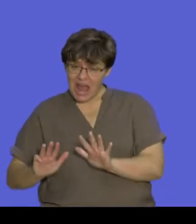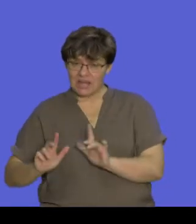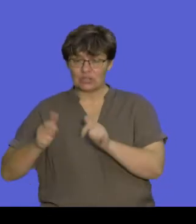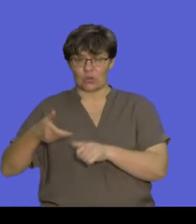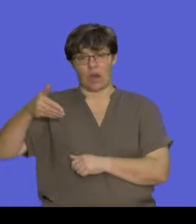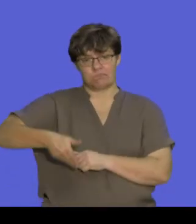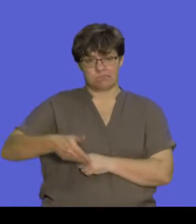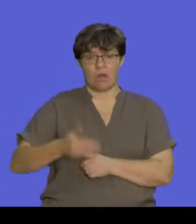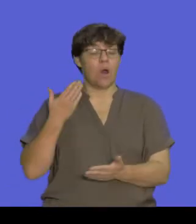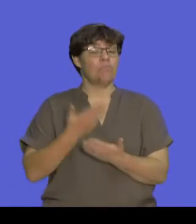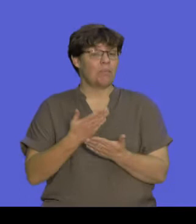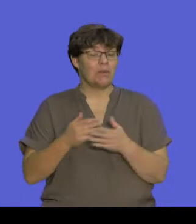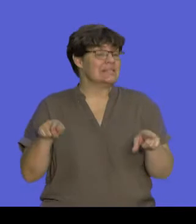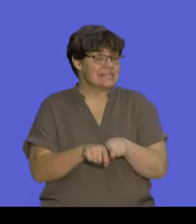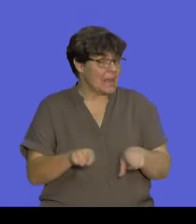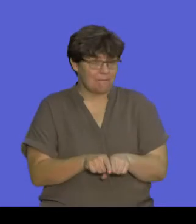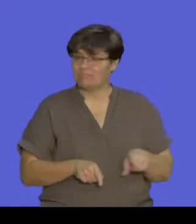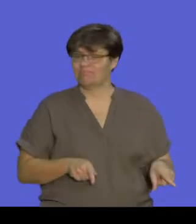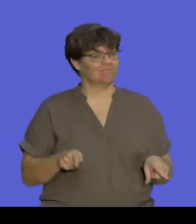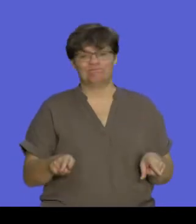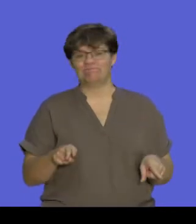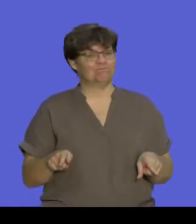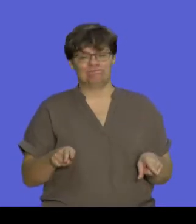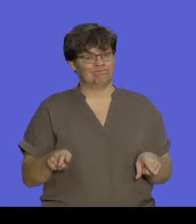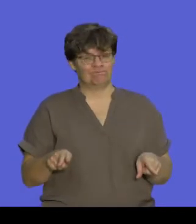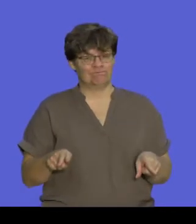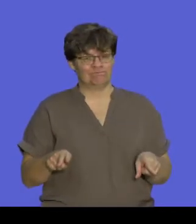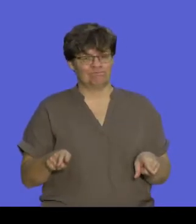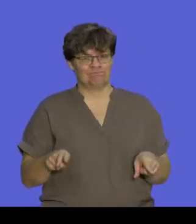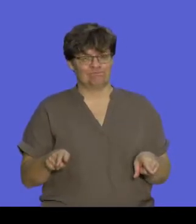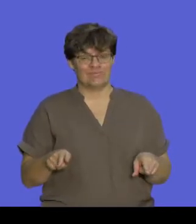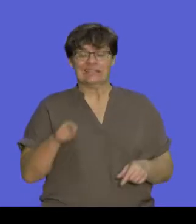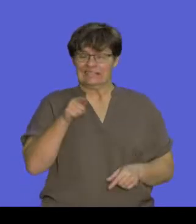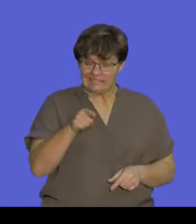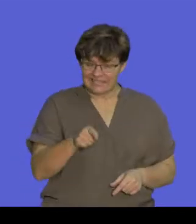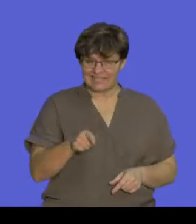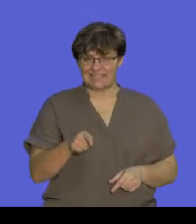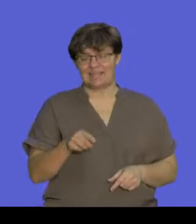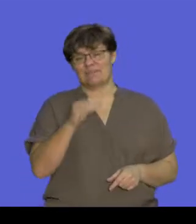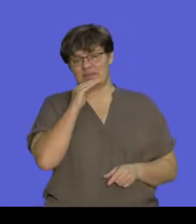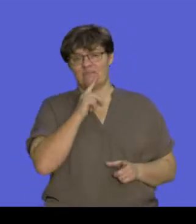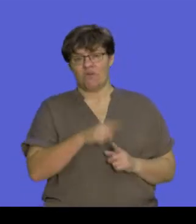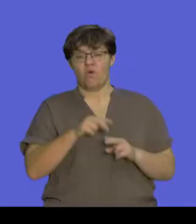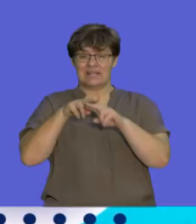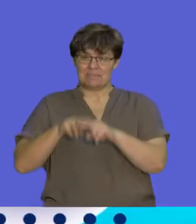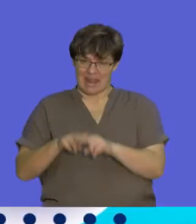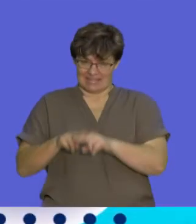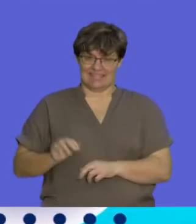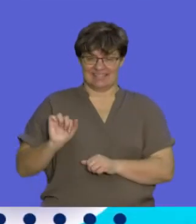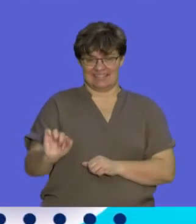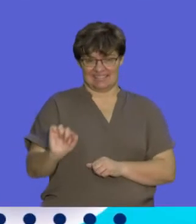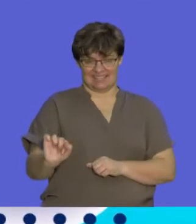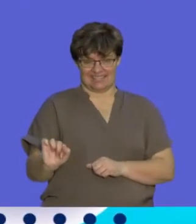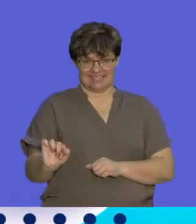are not the same as they were at the beginning. So that's the definition for a dependent event.